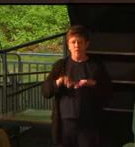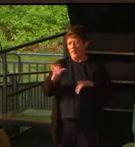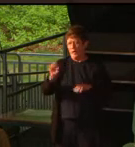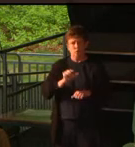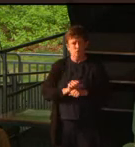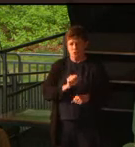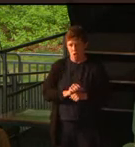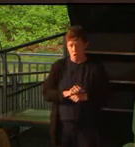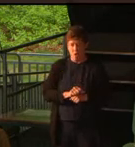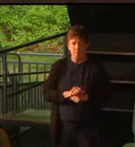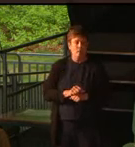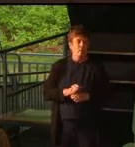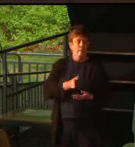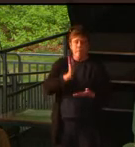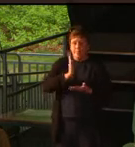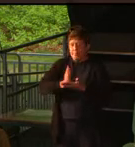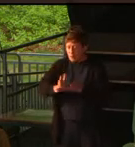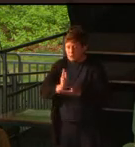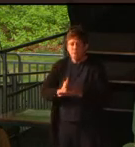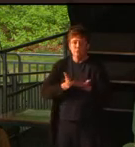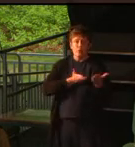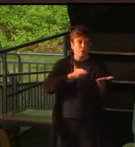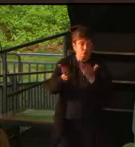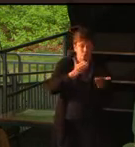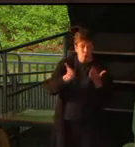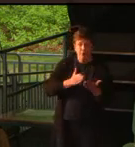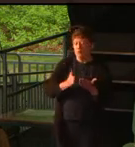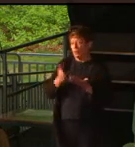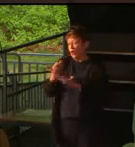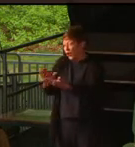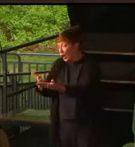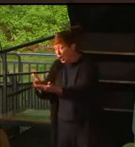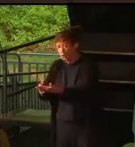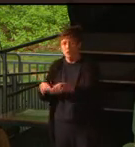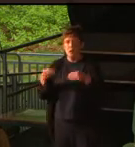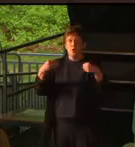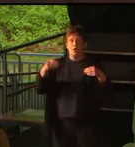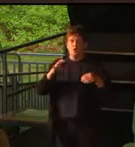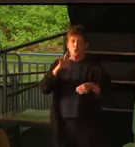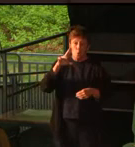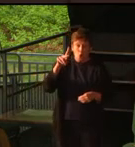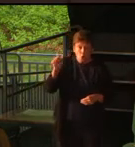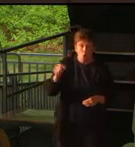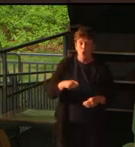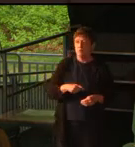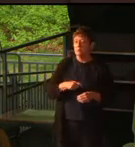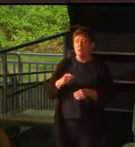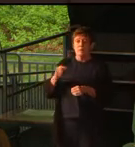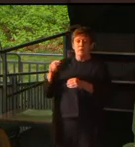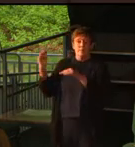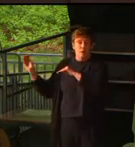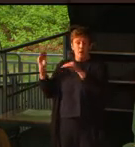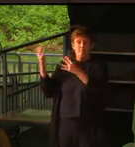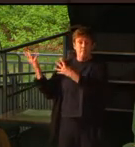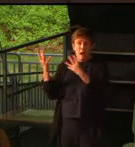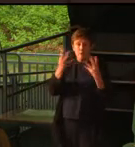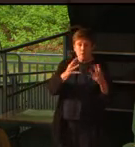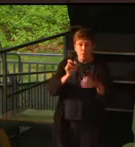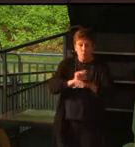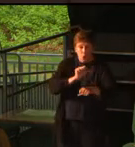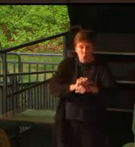The butchers, the servers, the cooks, the store clerks, our migrant workers, our